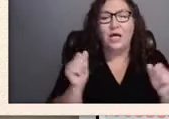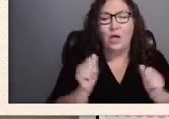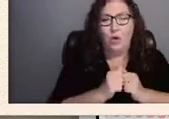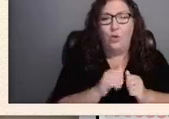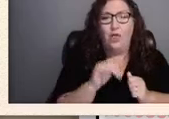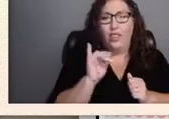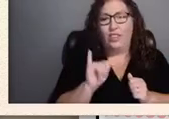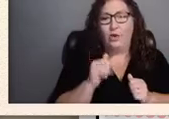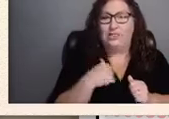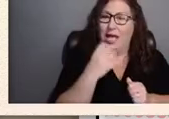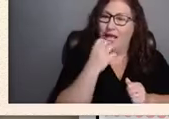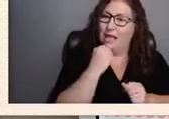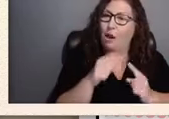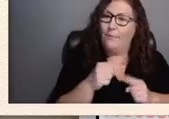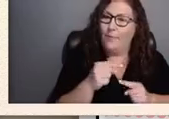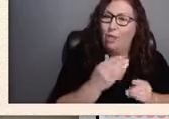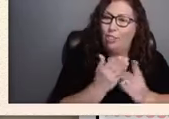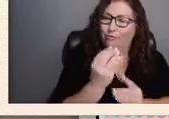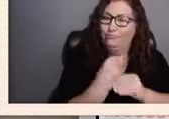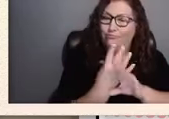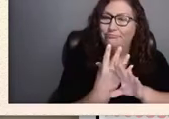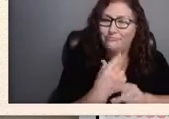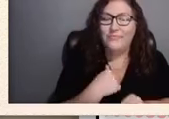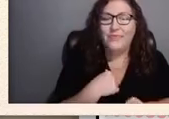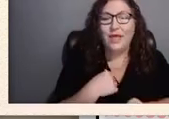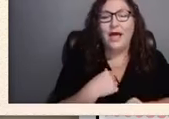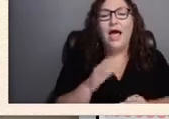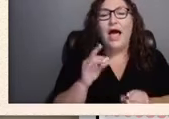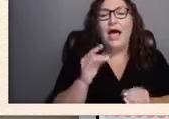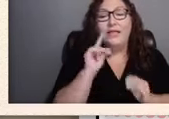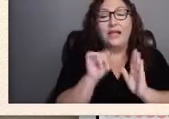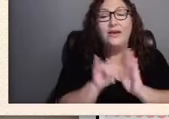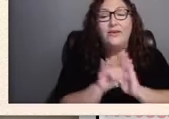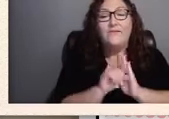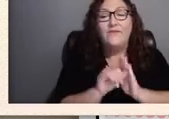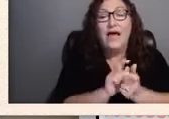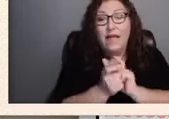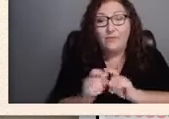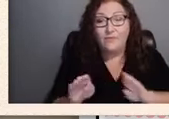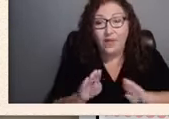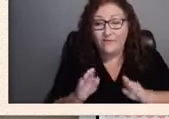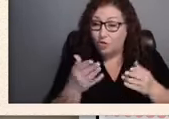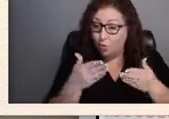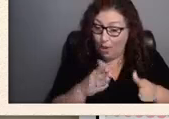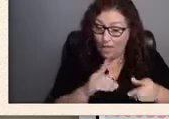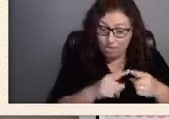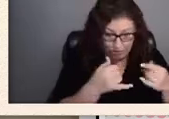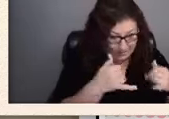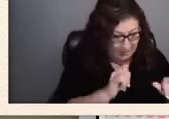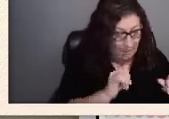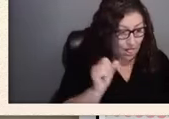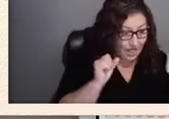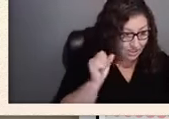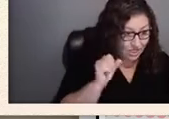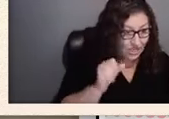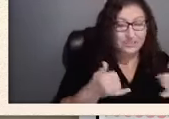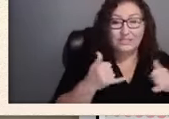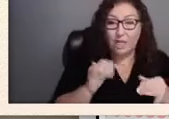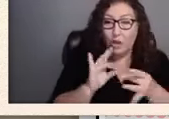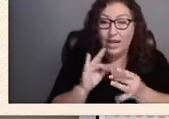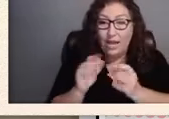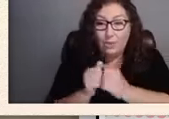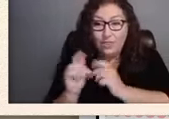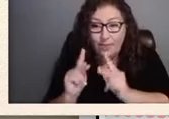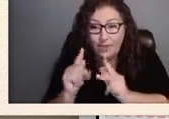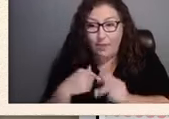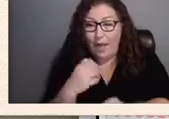So identifying adaptive behaviors, ways to still exercise, ways to still connect with those that I care about is a very important